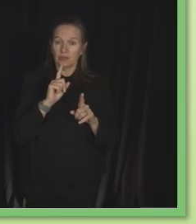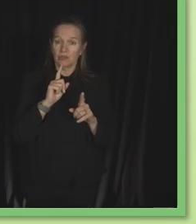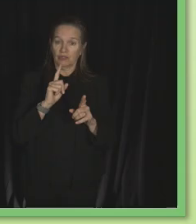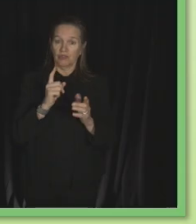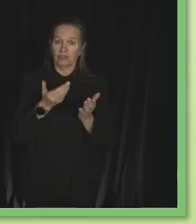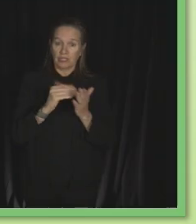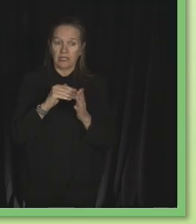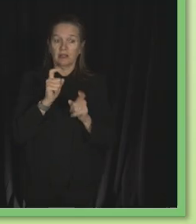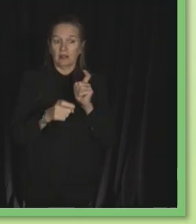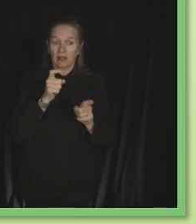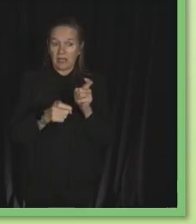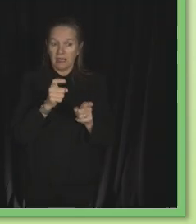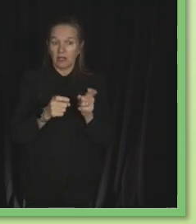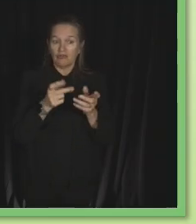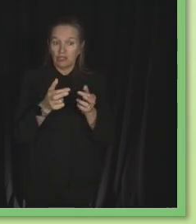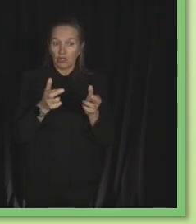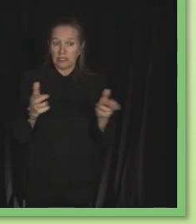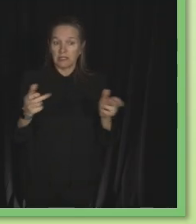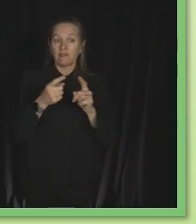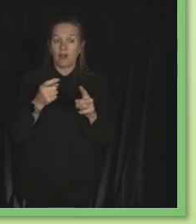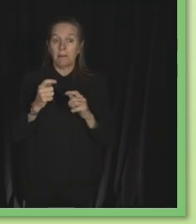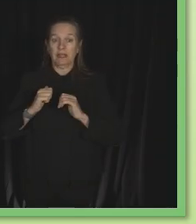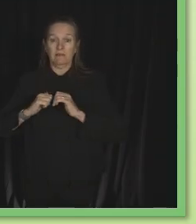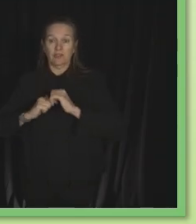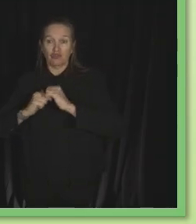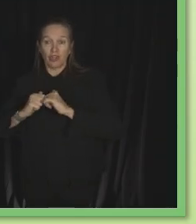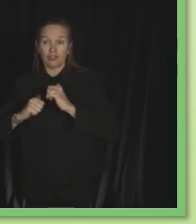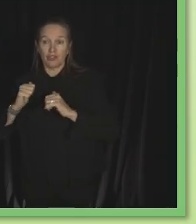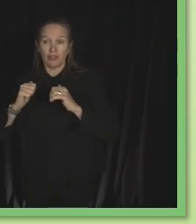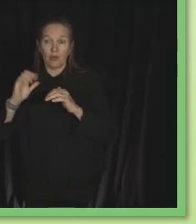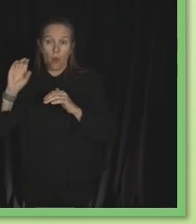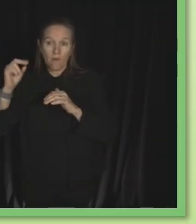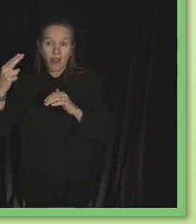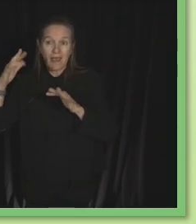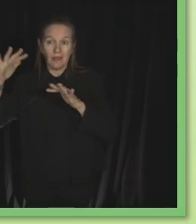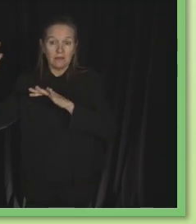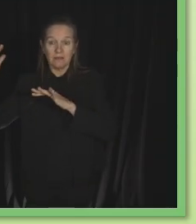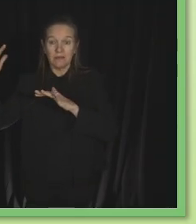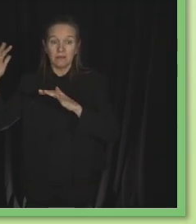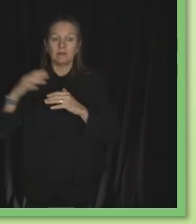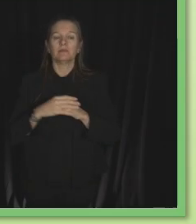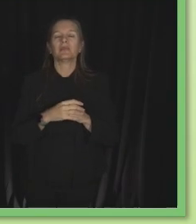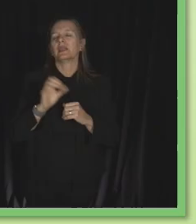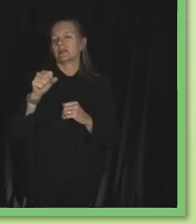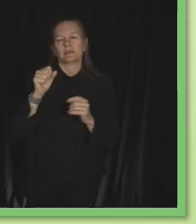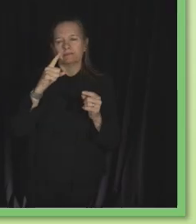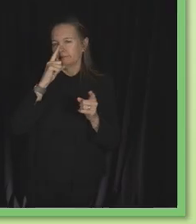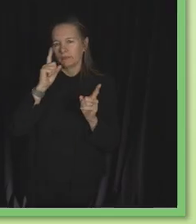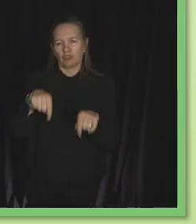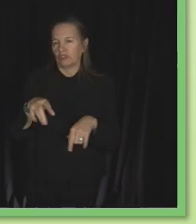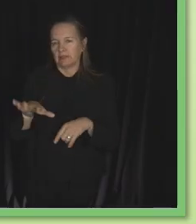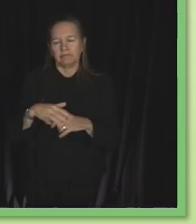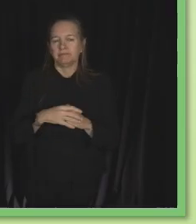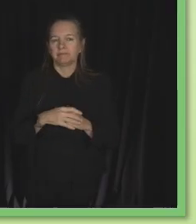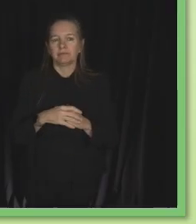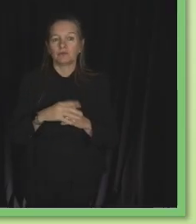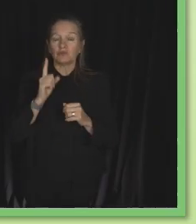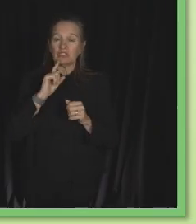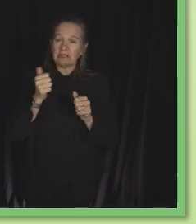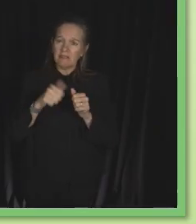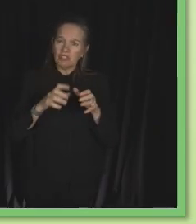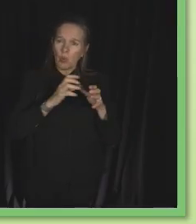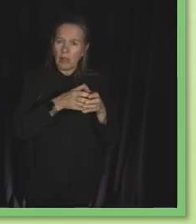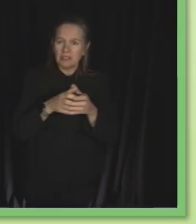frontline impact with cloud native? Yes, absolutely agree. A Child Rescue Coalition, every dollar a